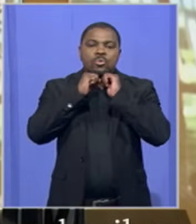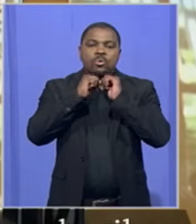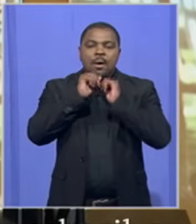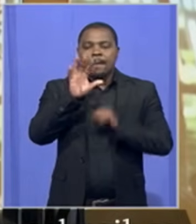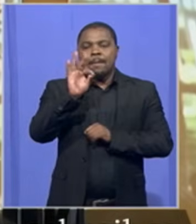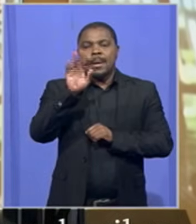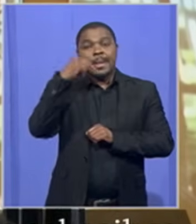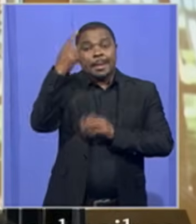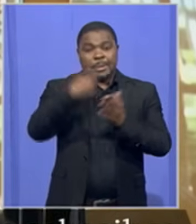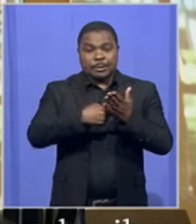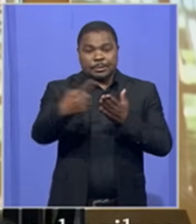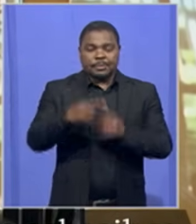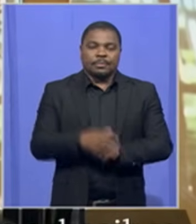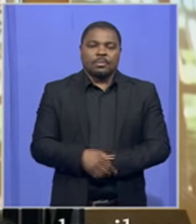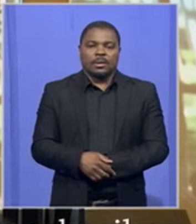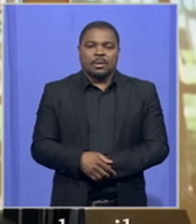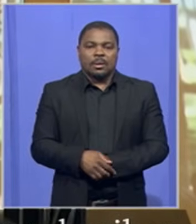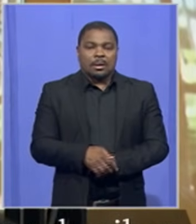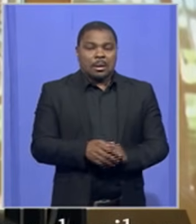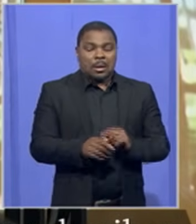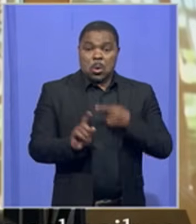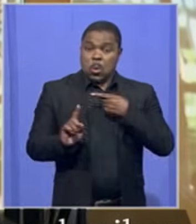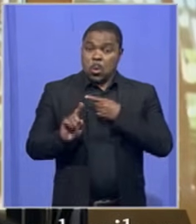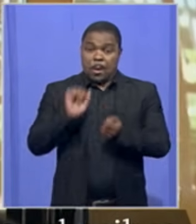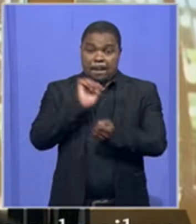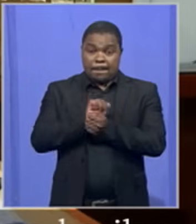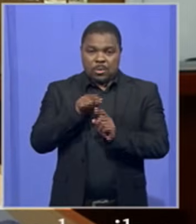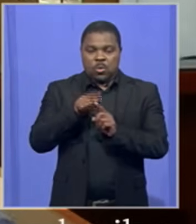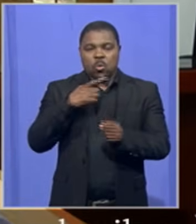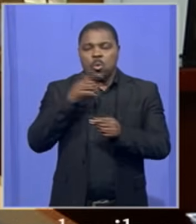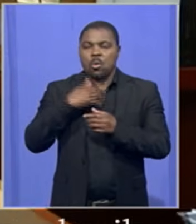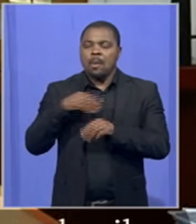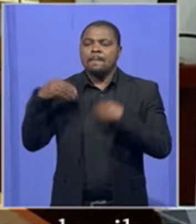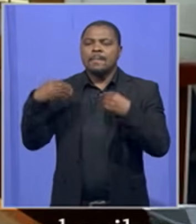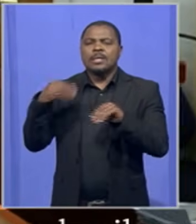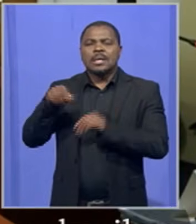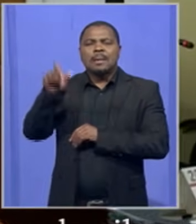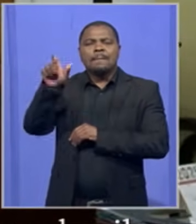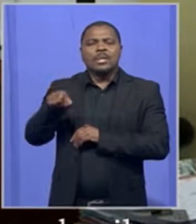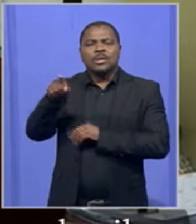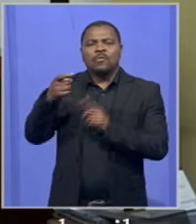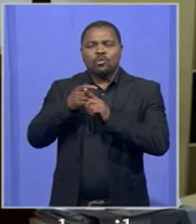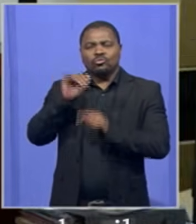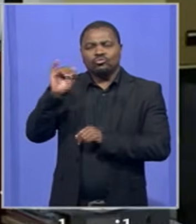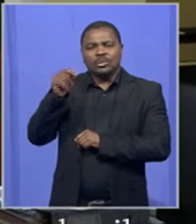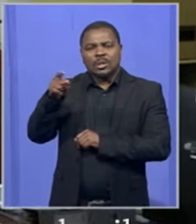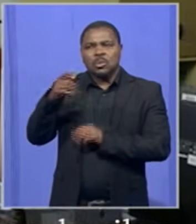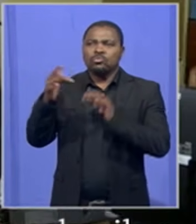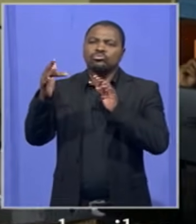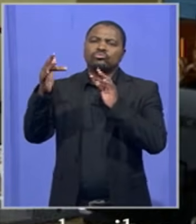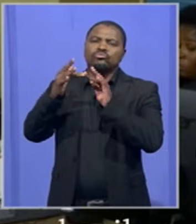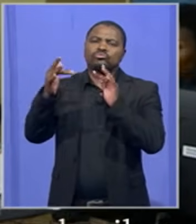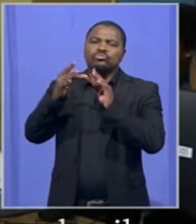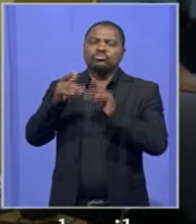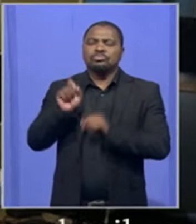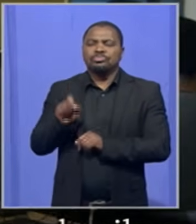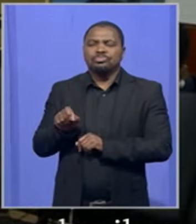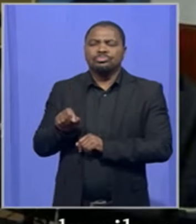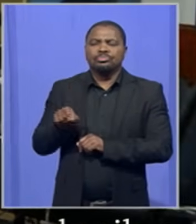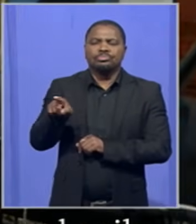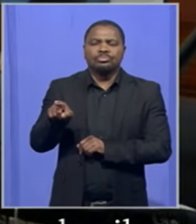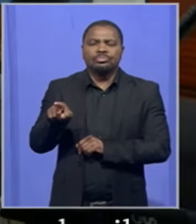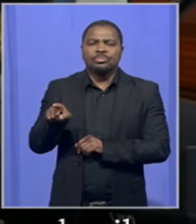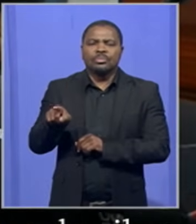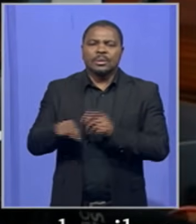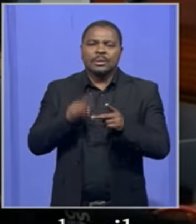next week Monday. Go begwa fa molatofadiwa ikgolagantse le rakgwebo wa Gauteng ka tiriso e tumileng ya tirelo ya thomelo ya molaetsa